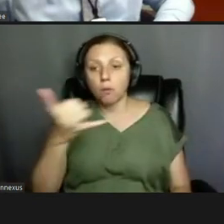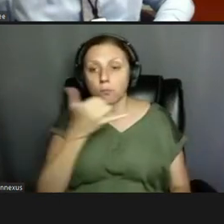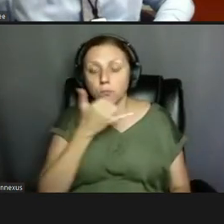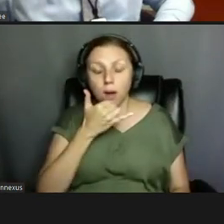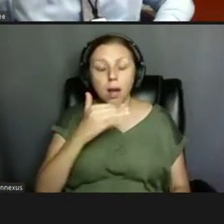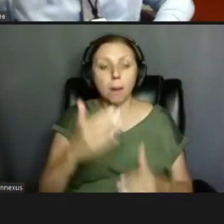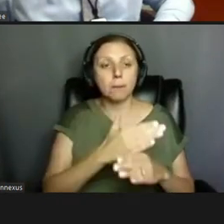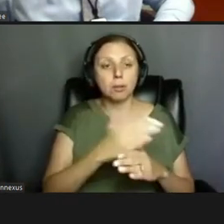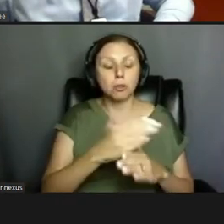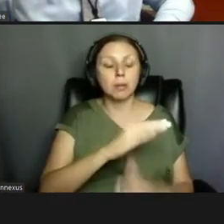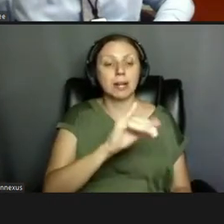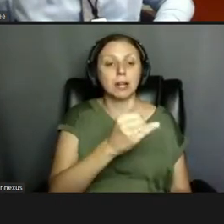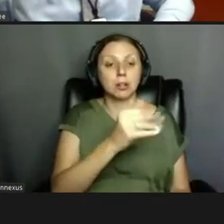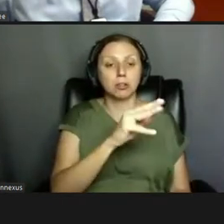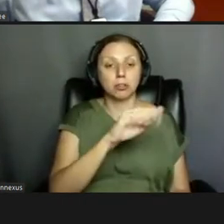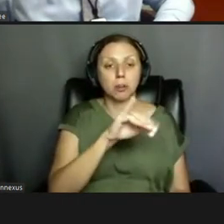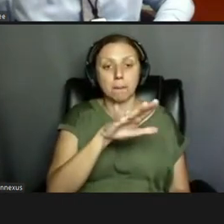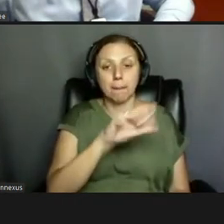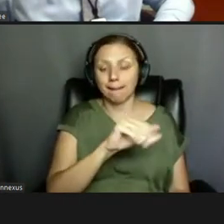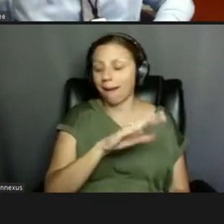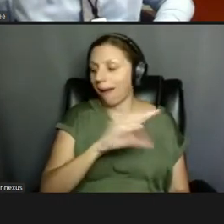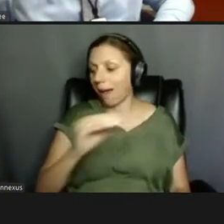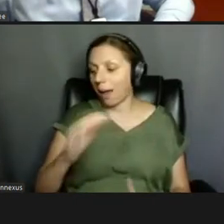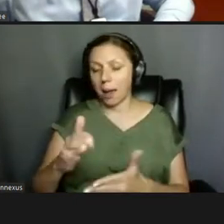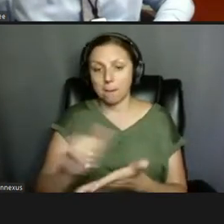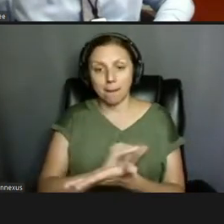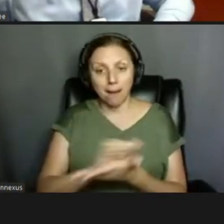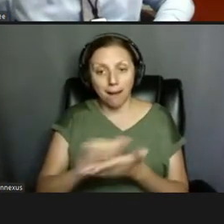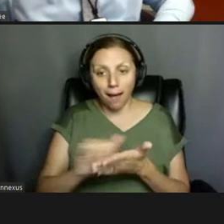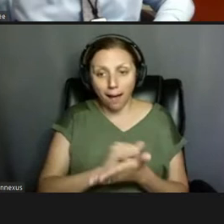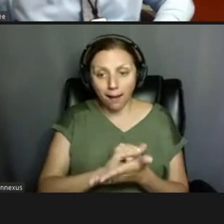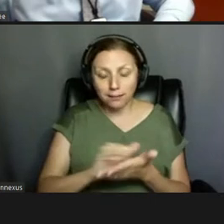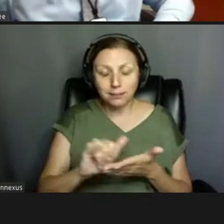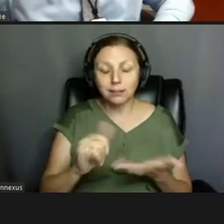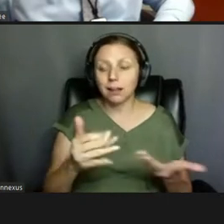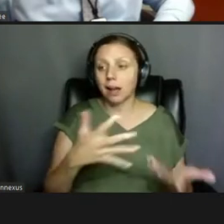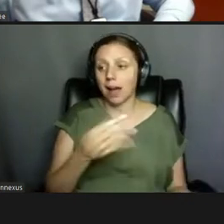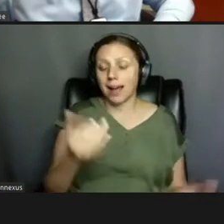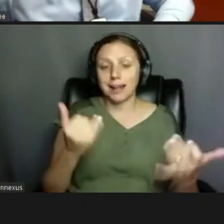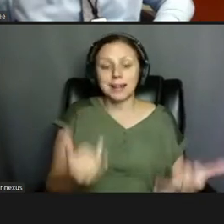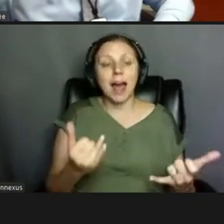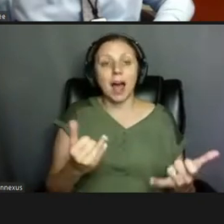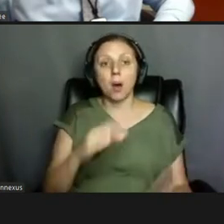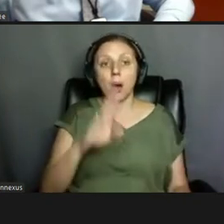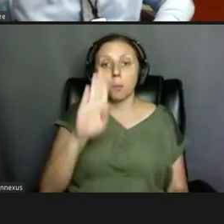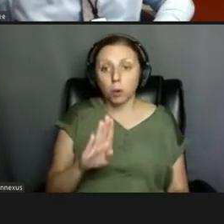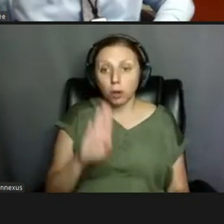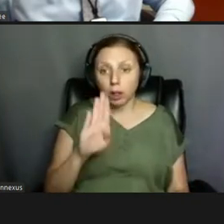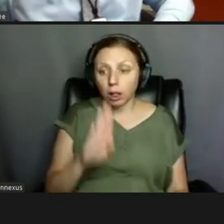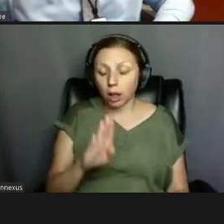Jamaica and Manhattan? Atlantic Terminal Brooklyn will be vital,